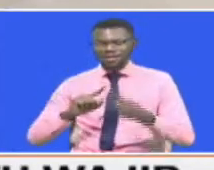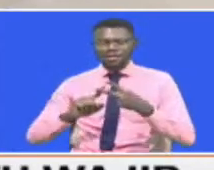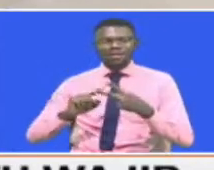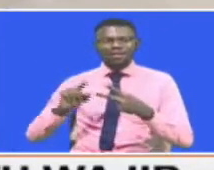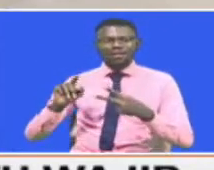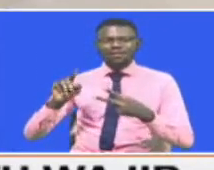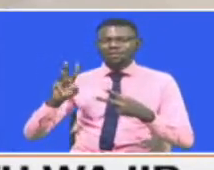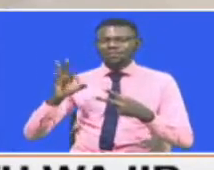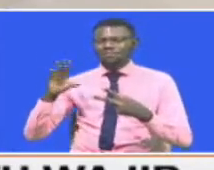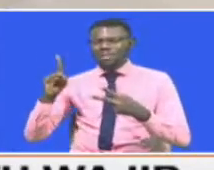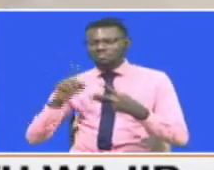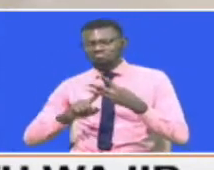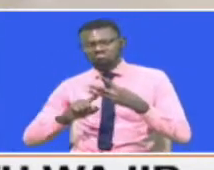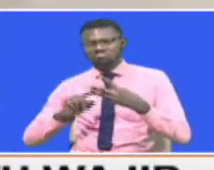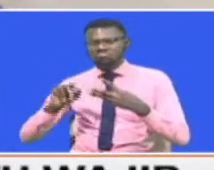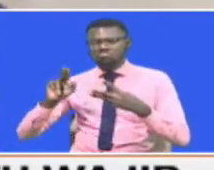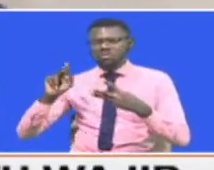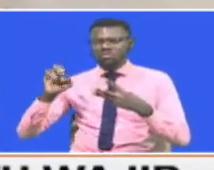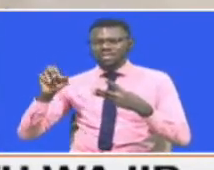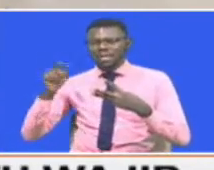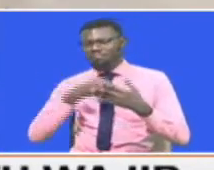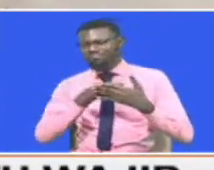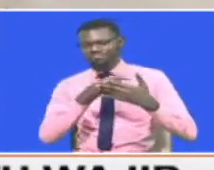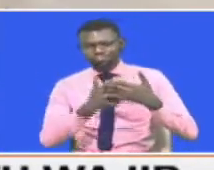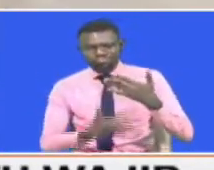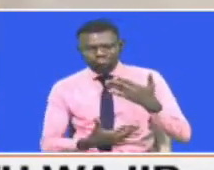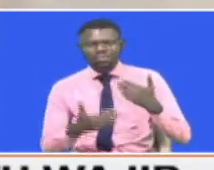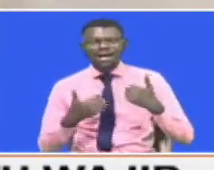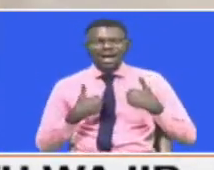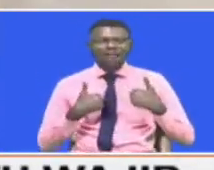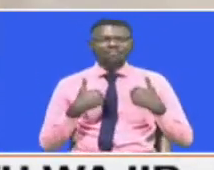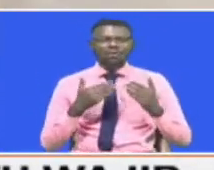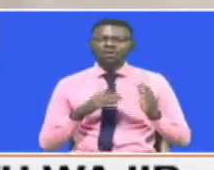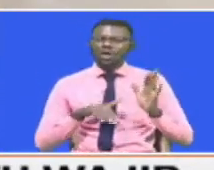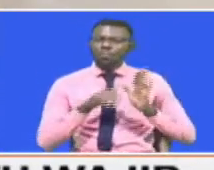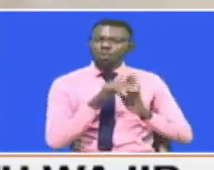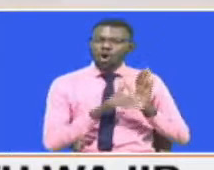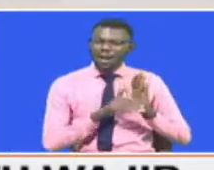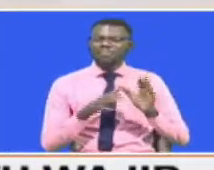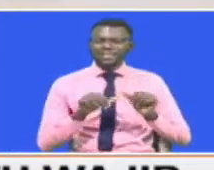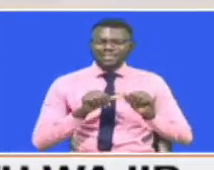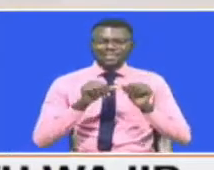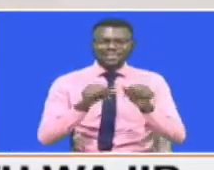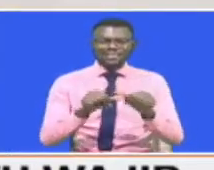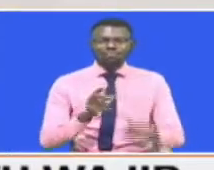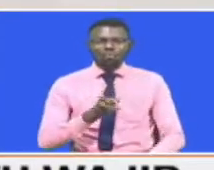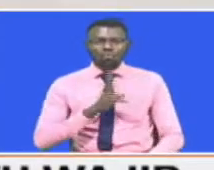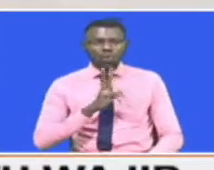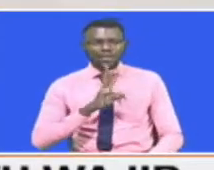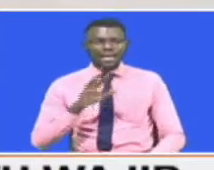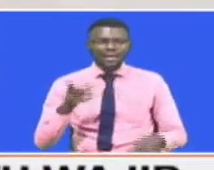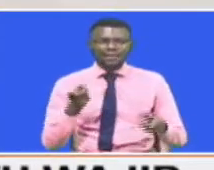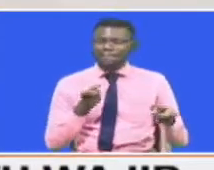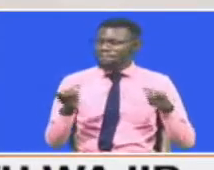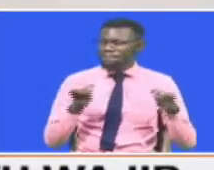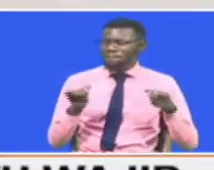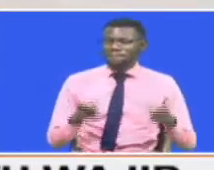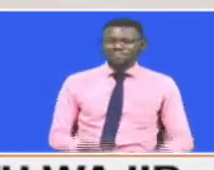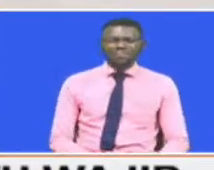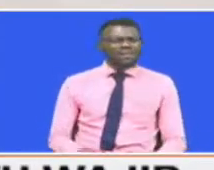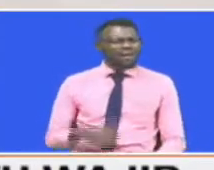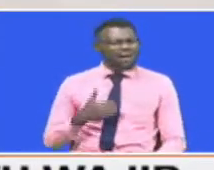and others are working on a joint program for sustainable water management. We've come out of a very devastating